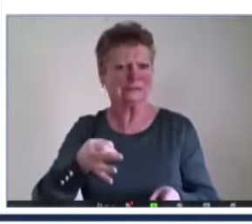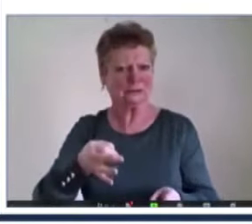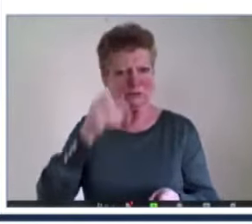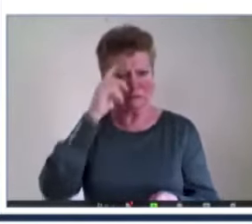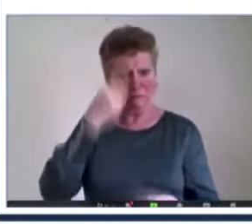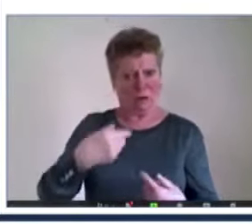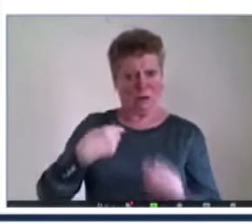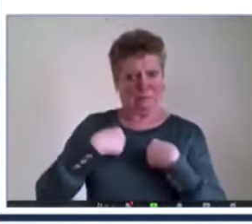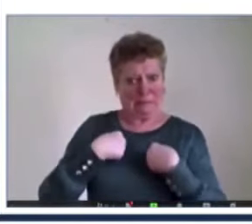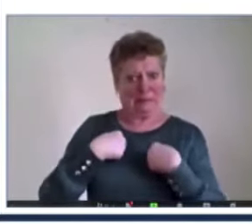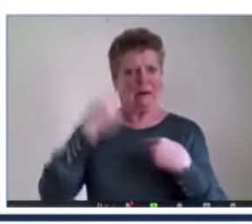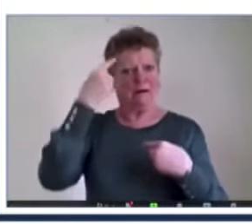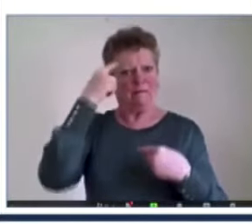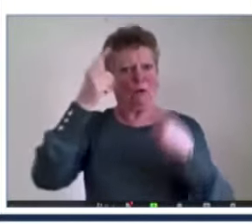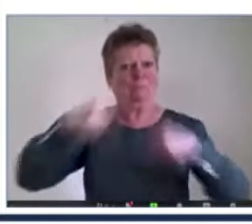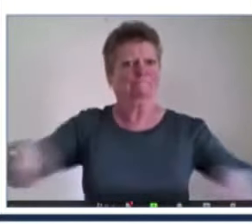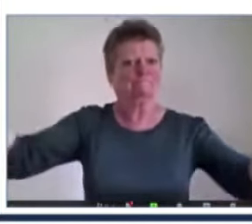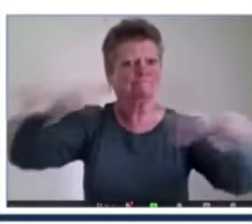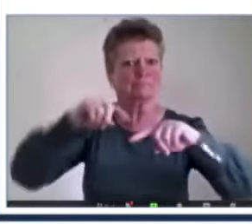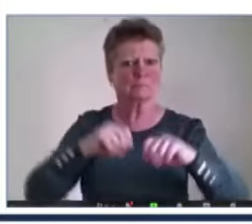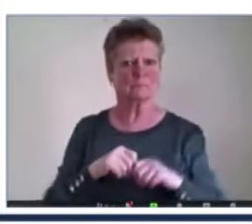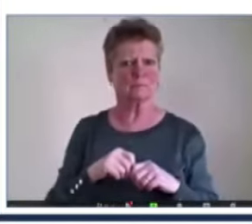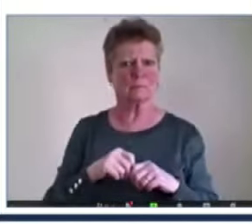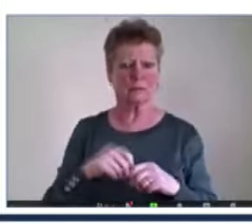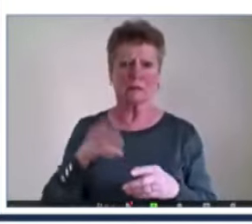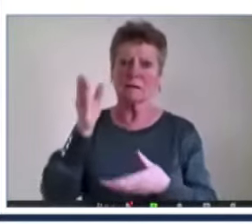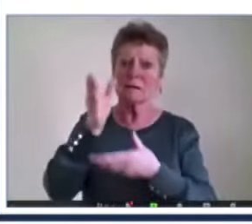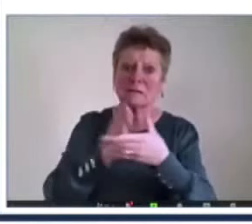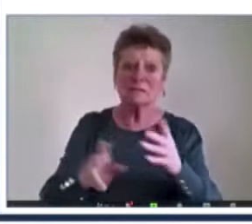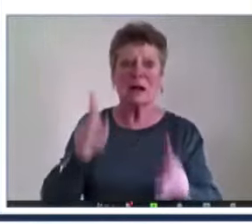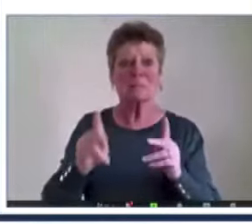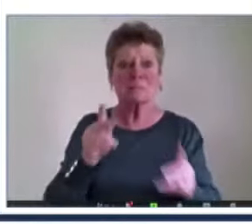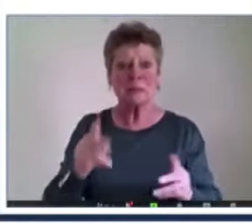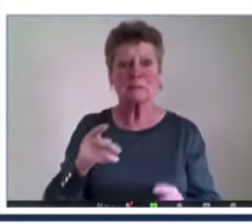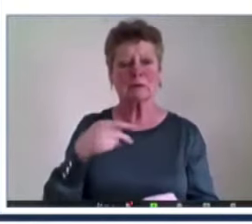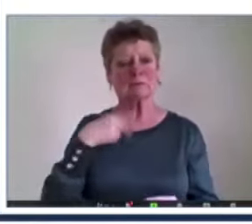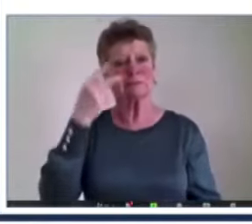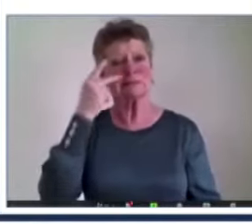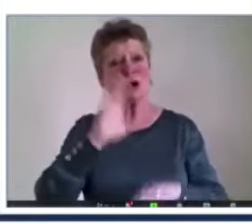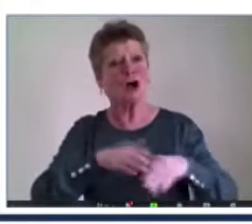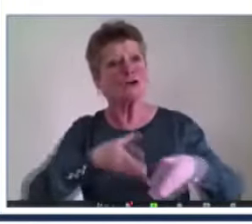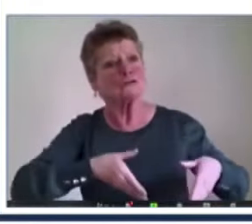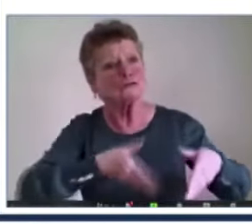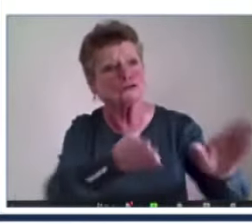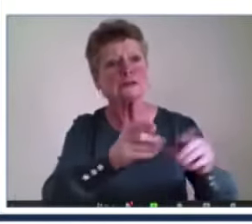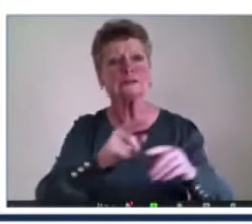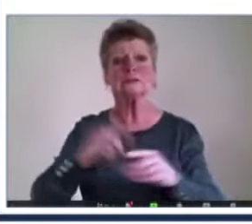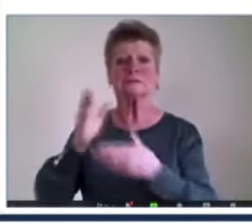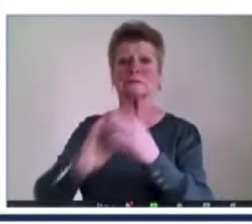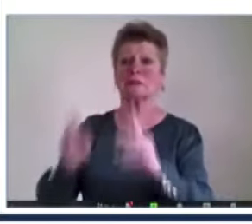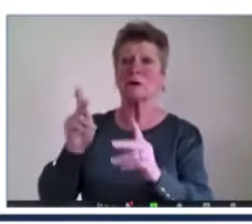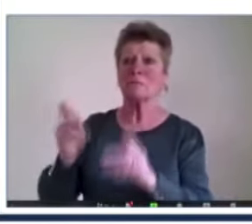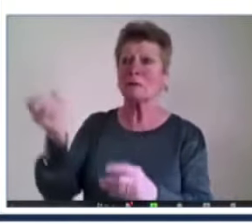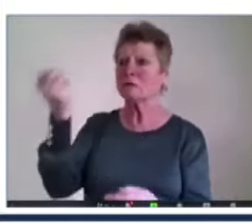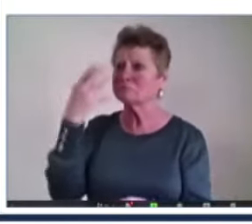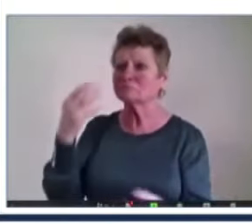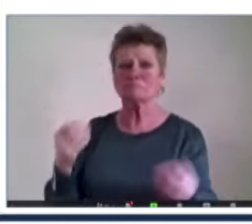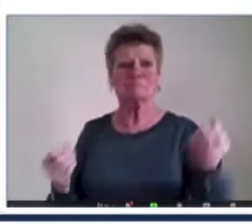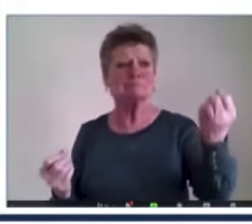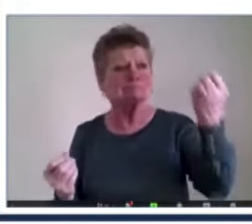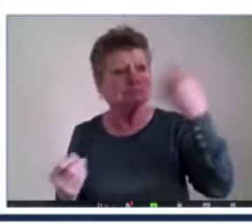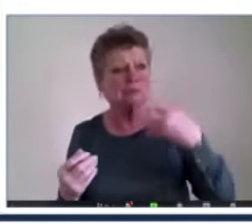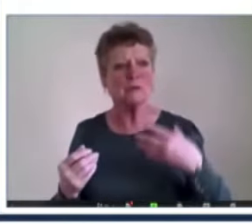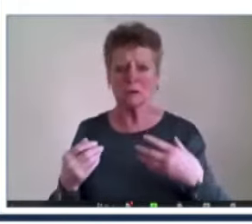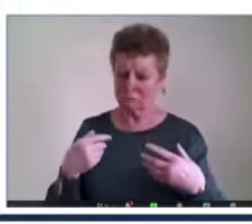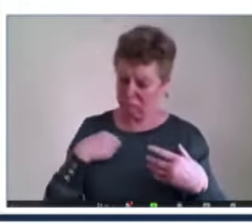us. We know what to do. And I'm hearing from people, I'm seeing them on the streets, I'm hearing from people all the time who tell me that they plan on